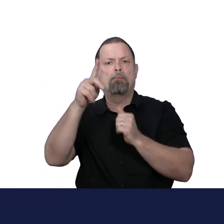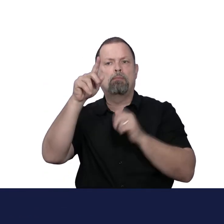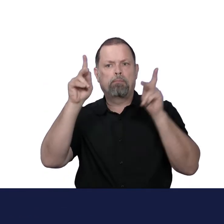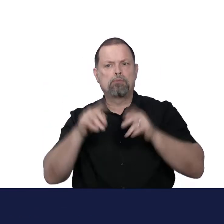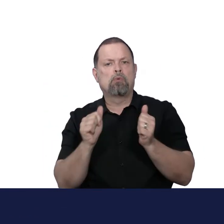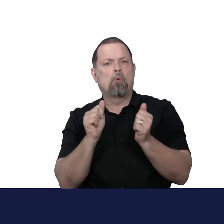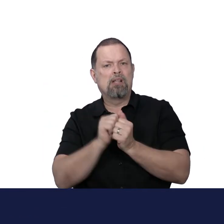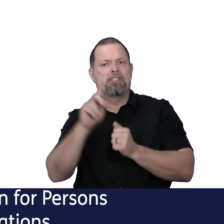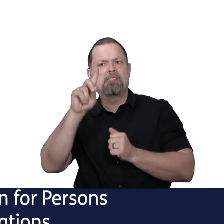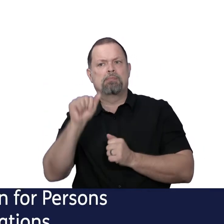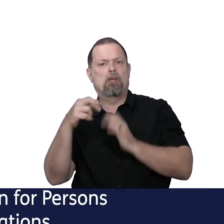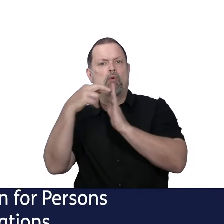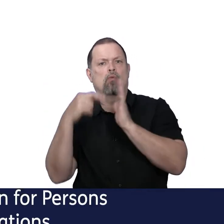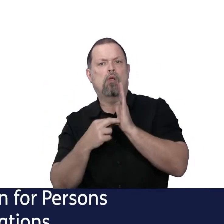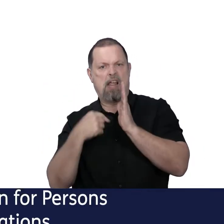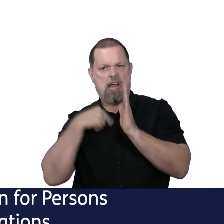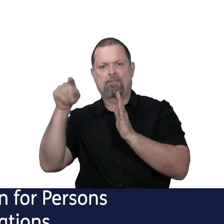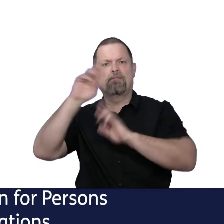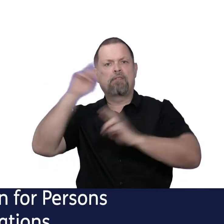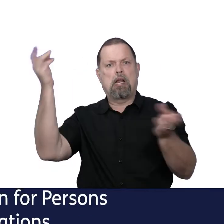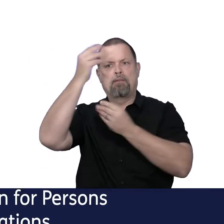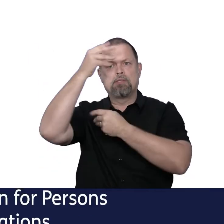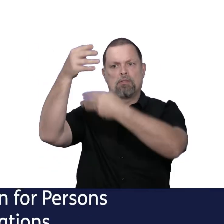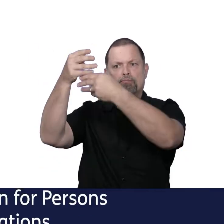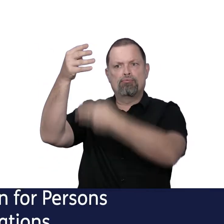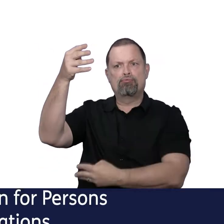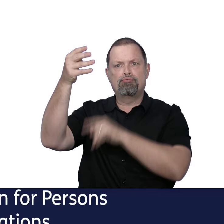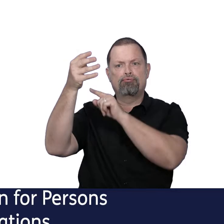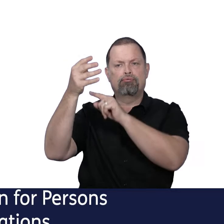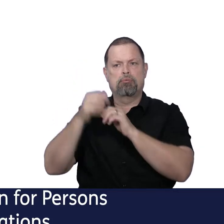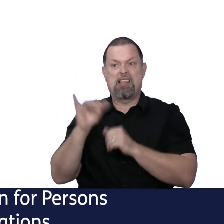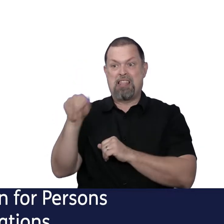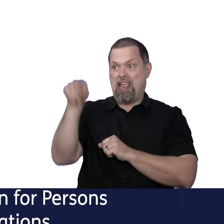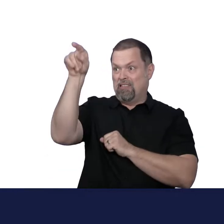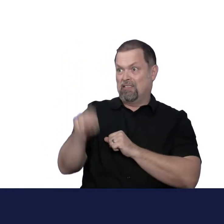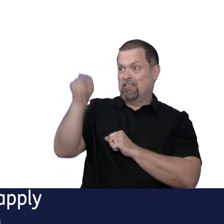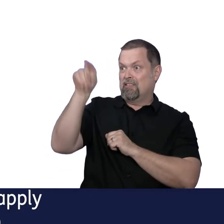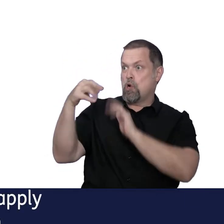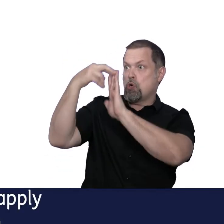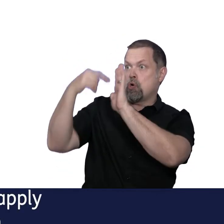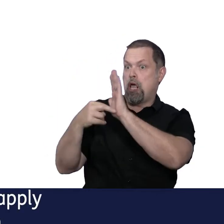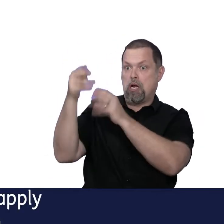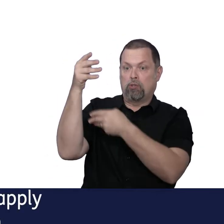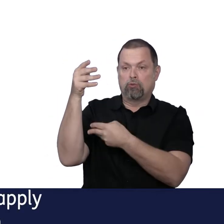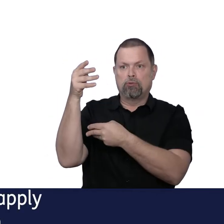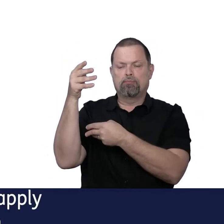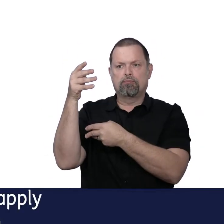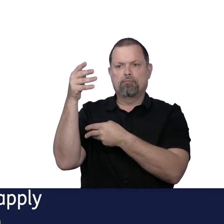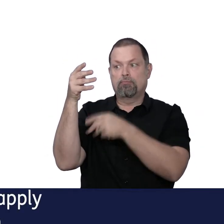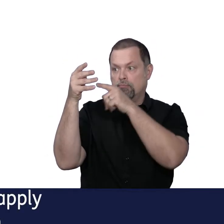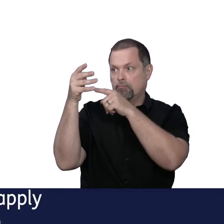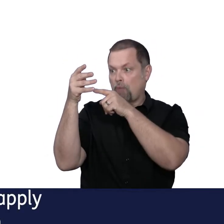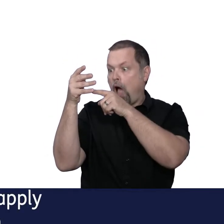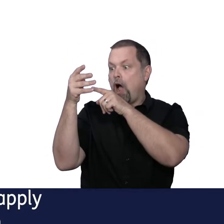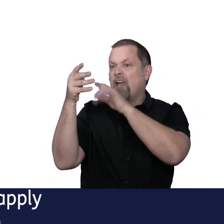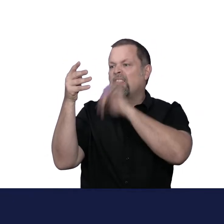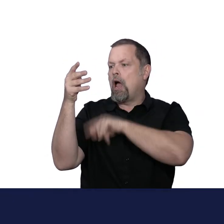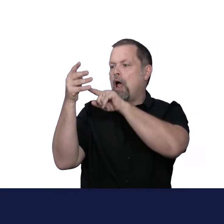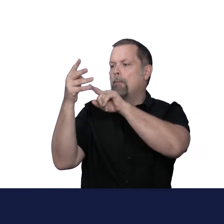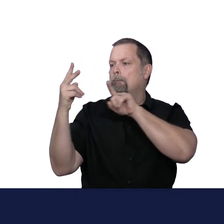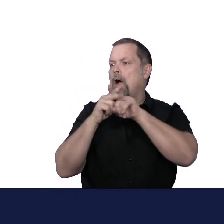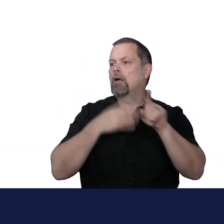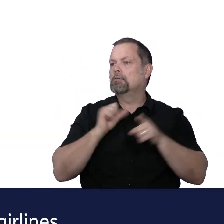regulations. The Accessible Transportation for Persons with Disabilities regulations may have rules that apply to your